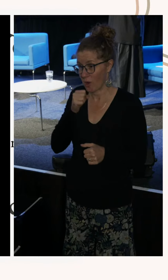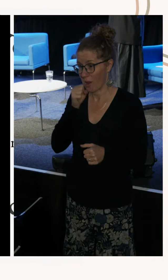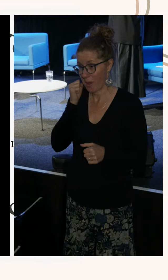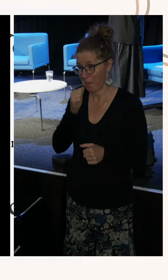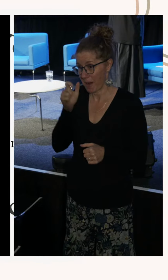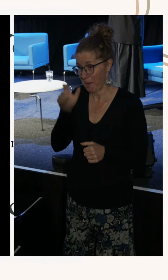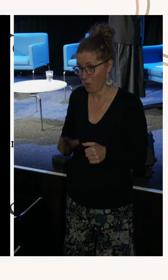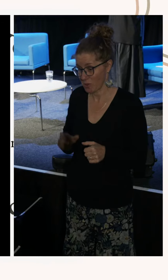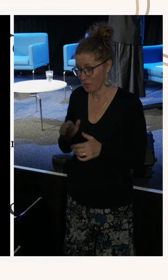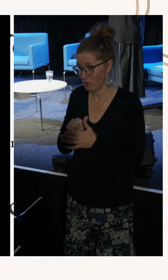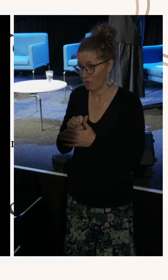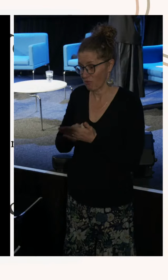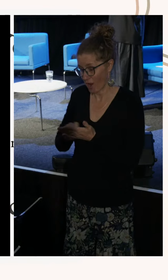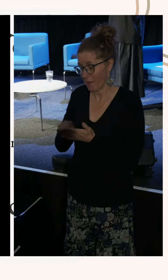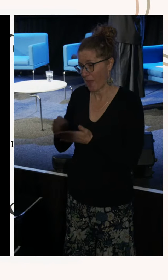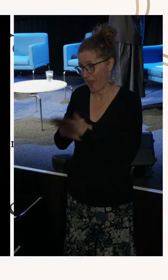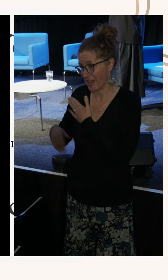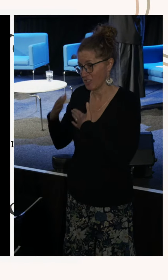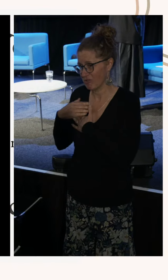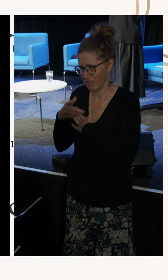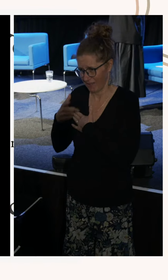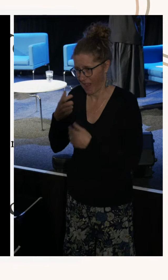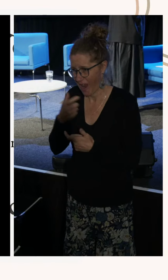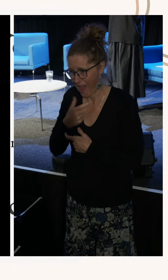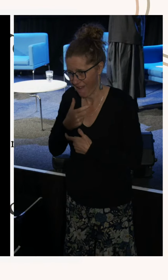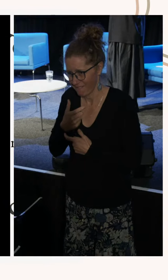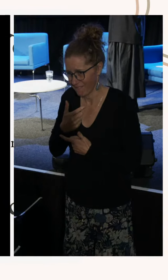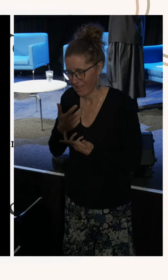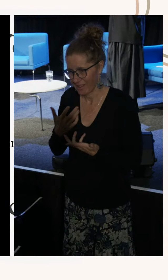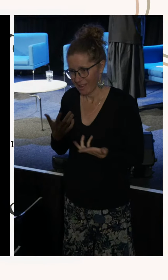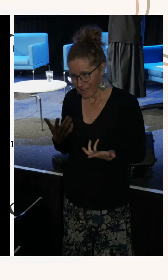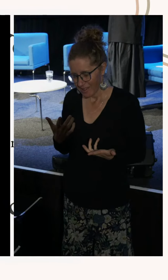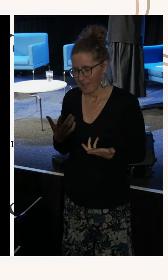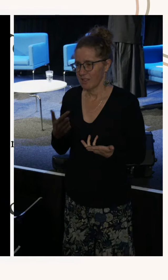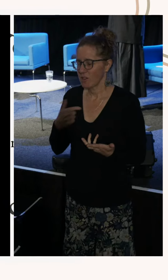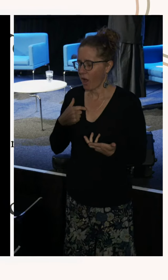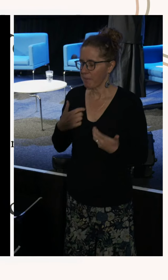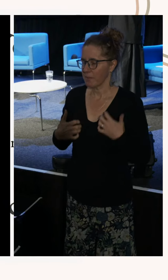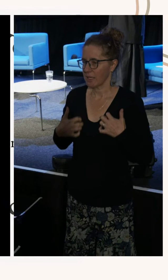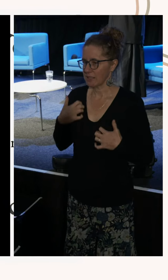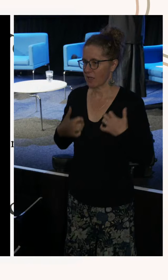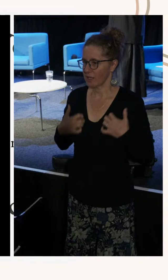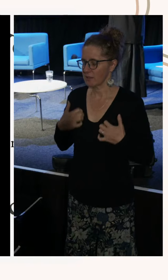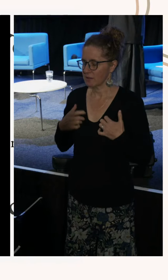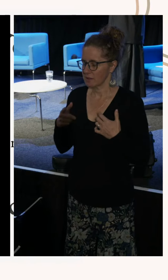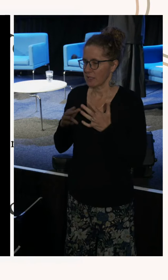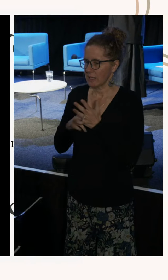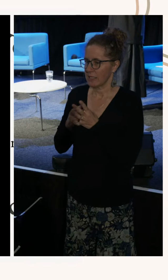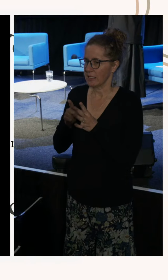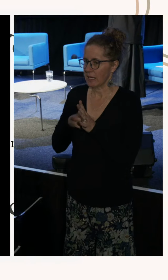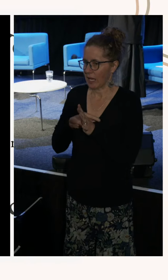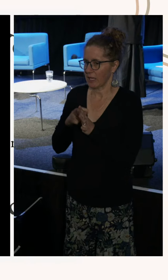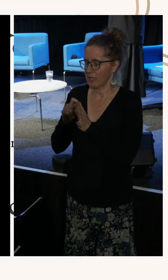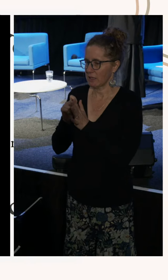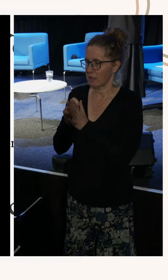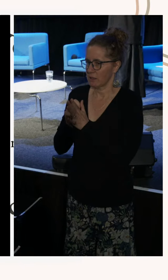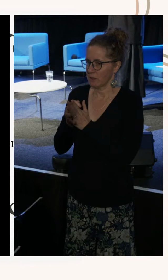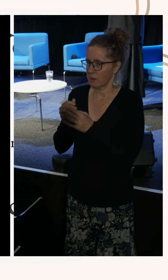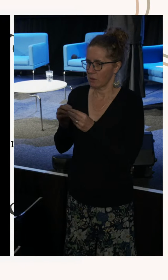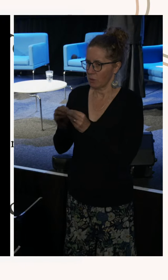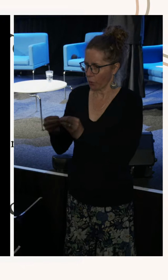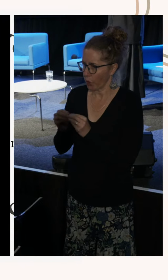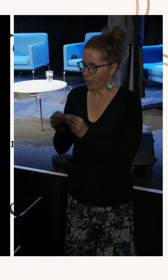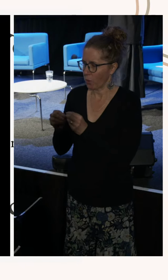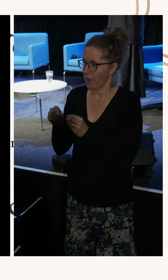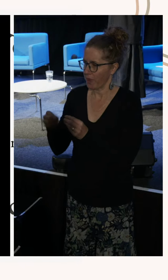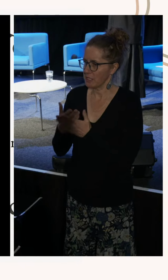kind of history. So I'm really excited that Nay has been working with this